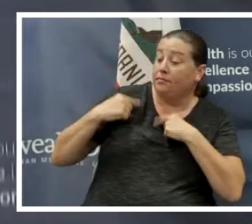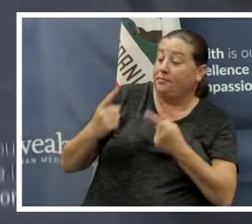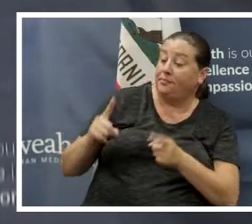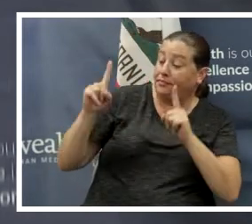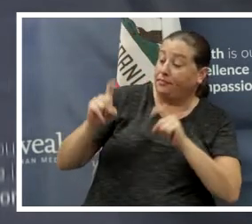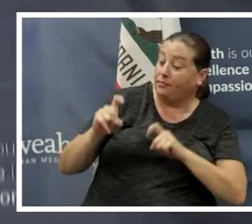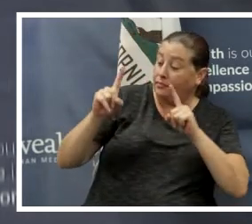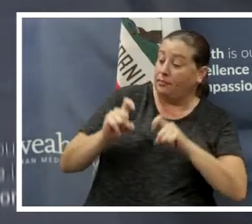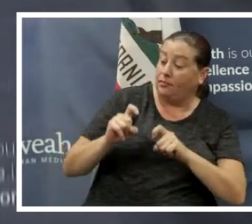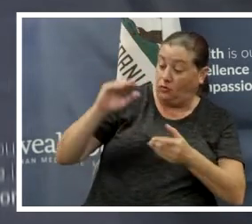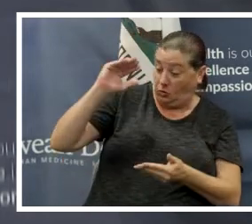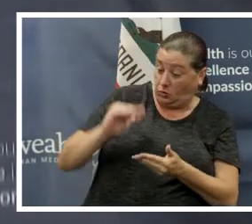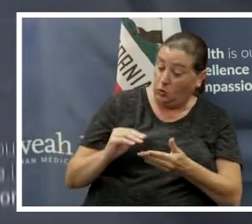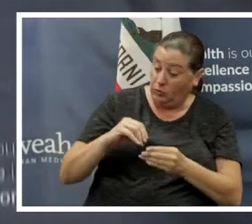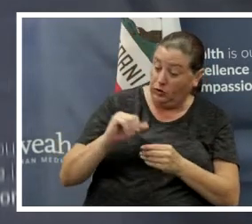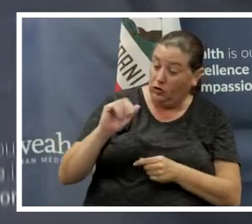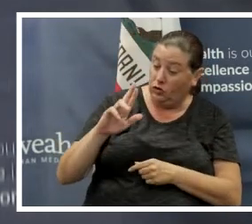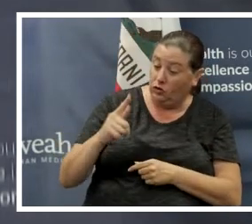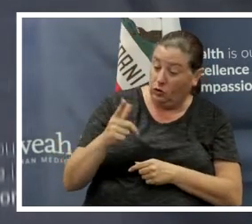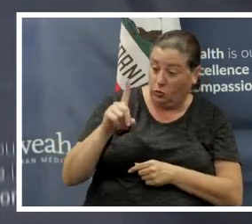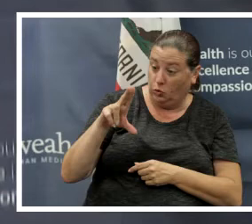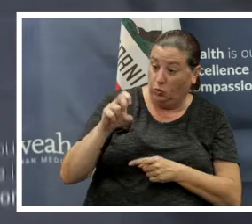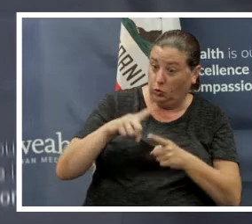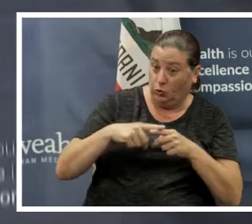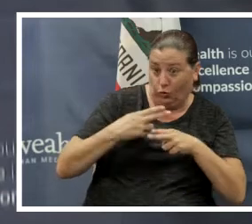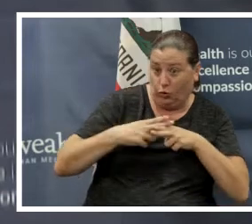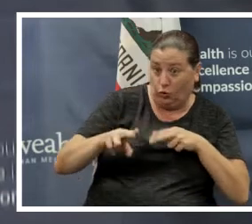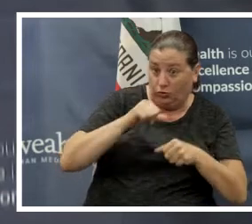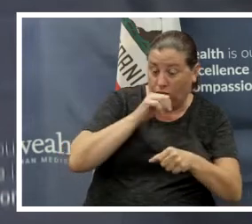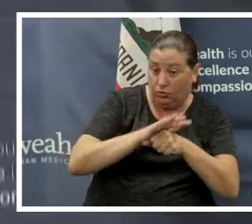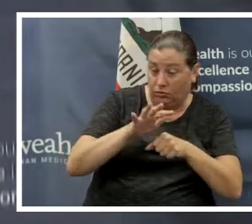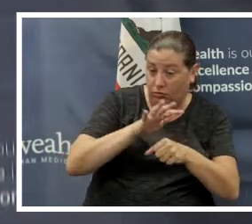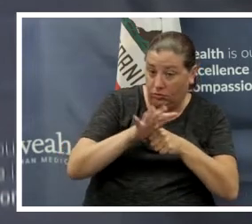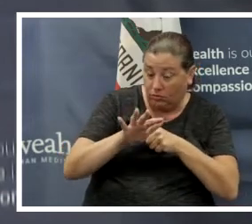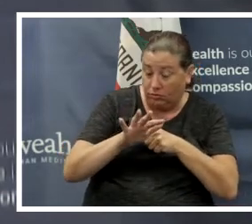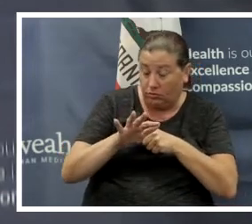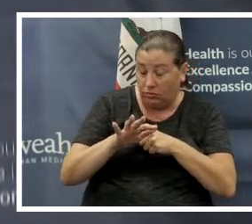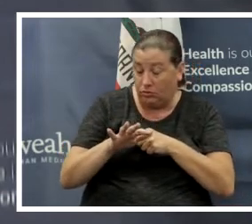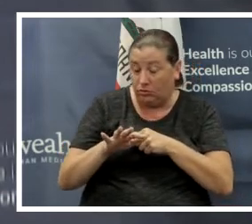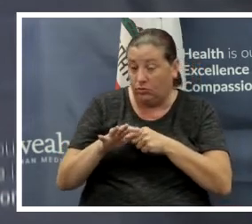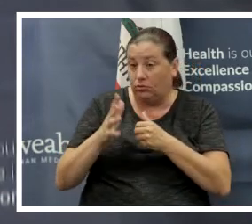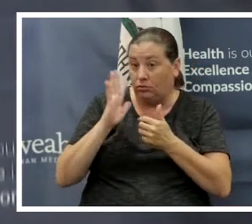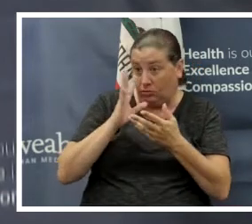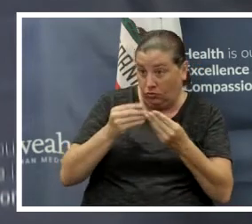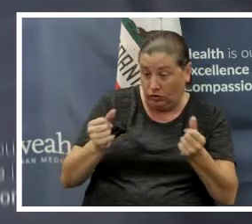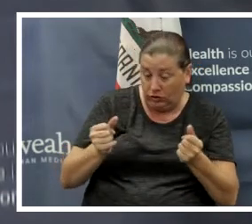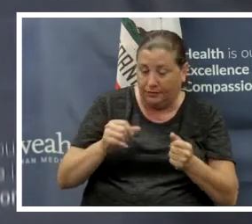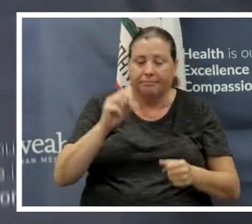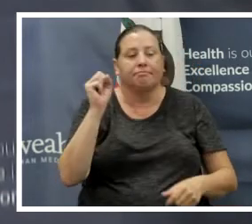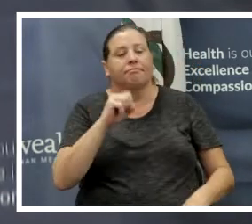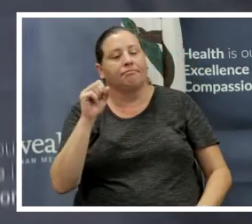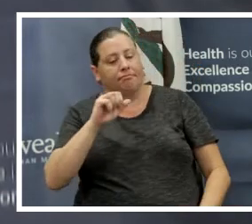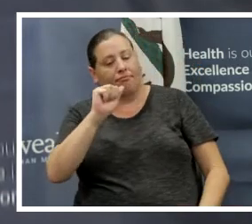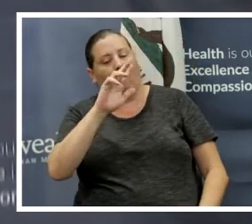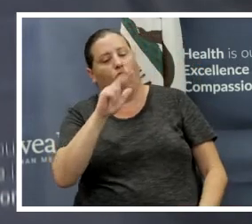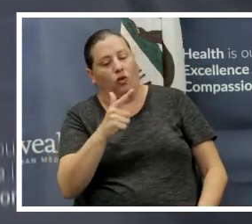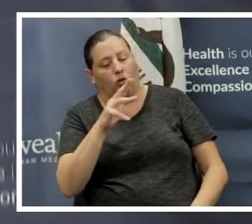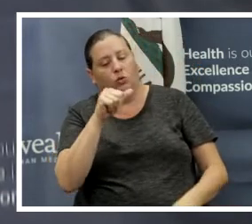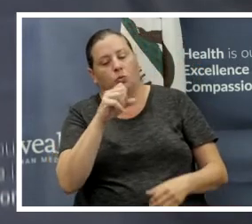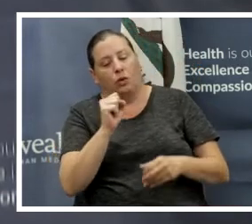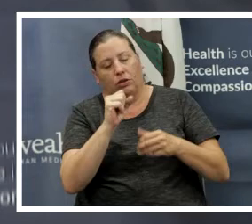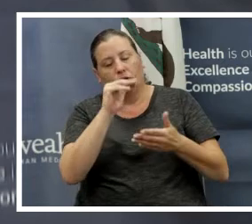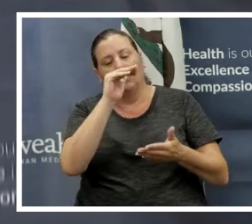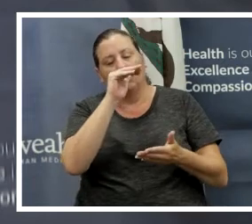to shortages? And if so, has this been resolved? Yeah, August was lower. July, by